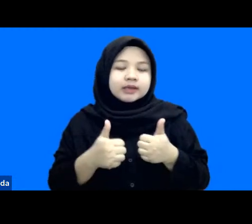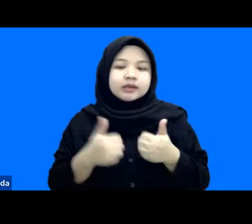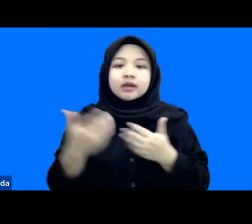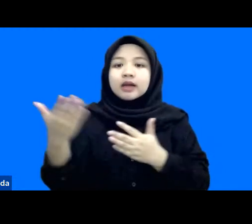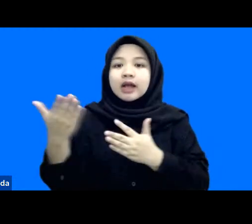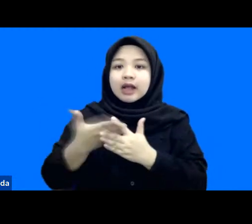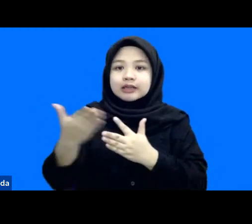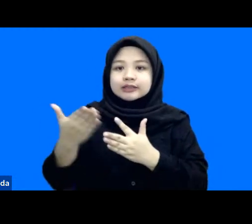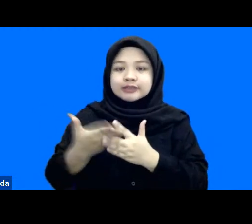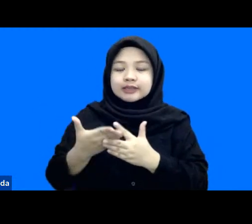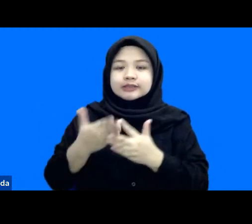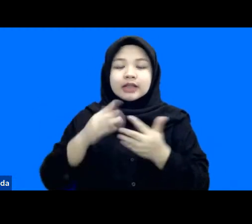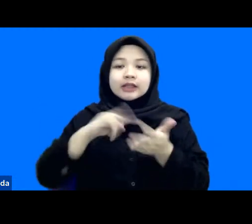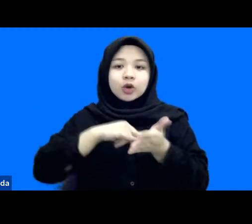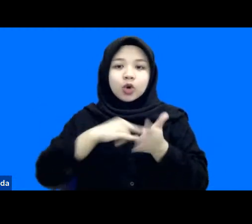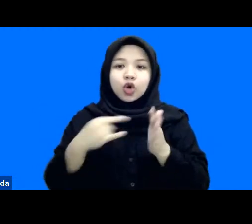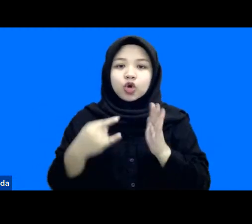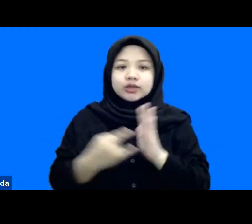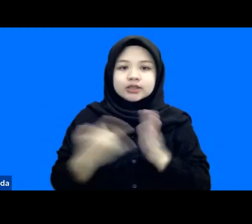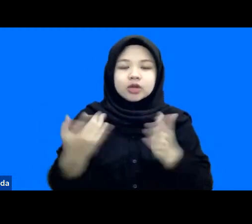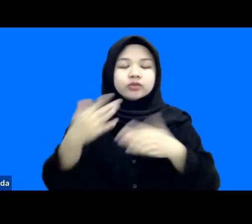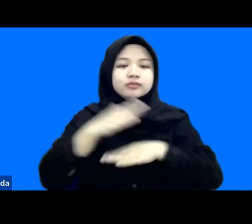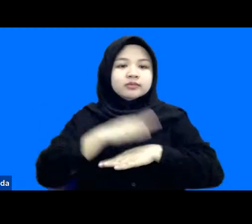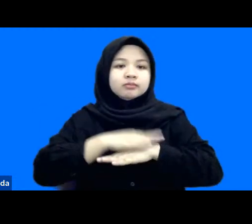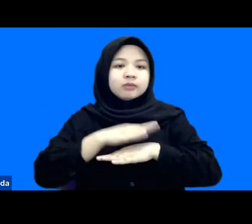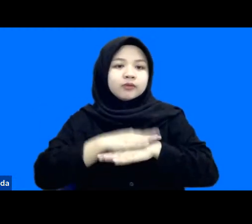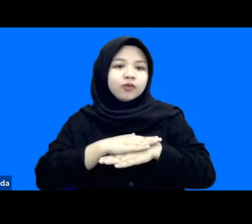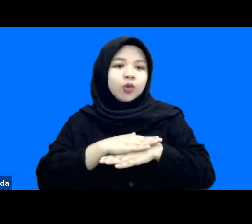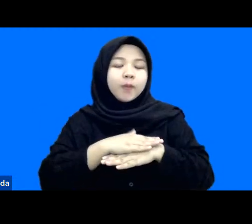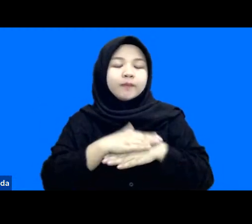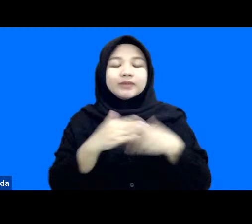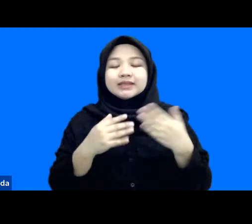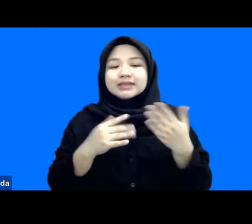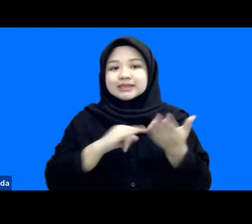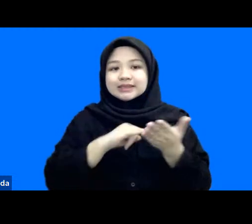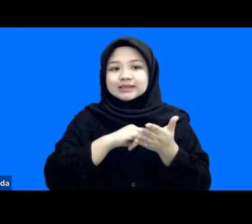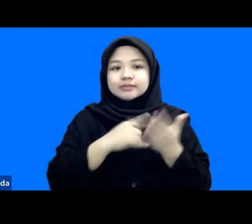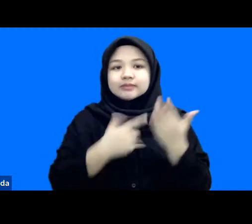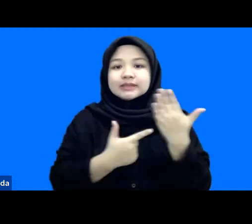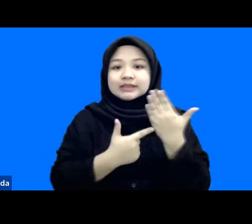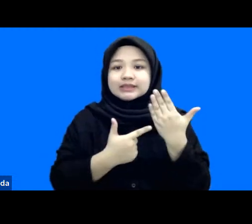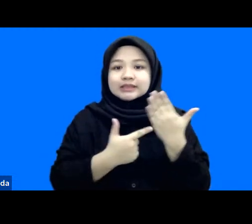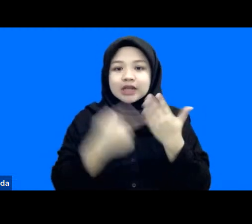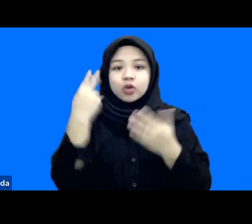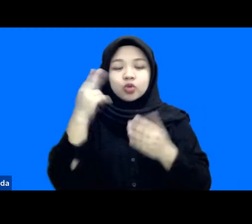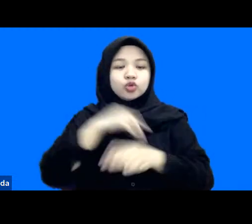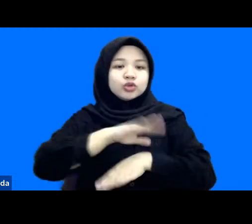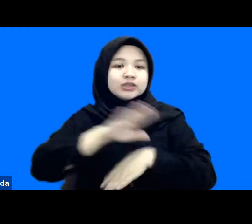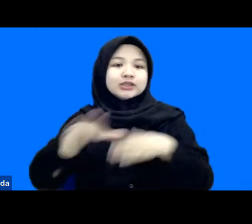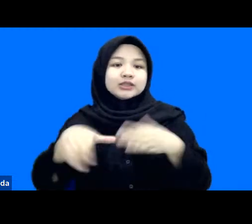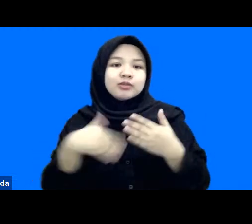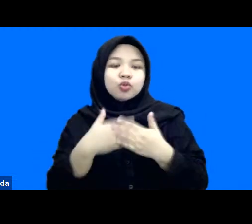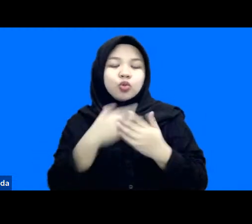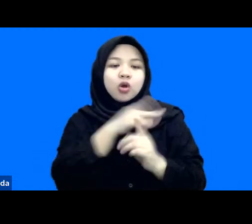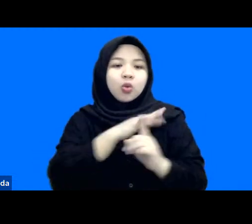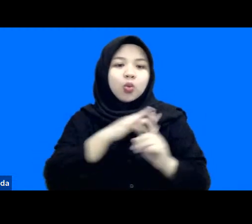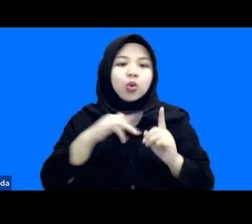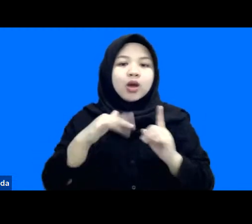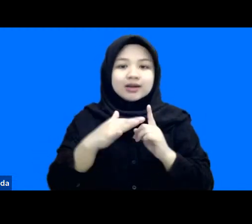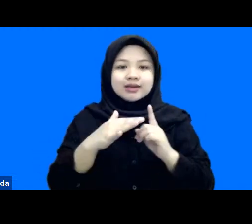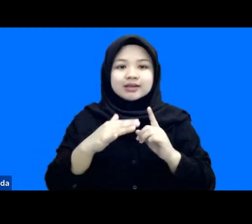digital platform for all citizens in all countries. So